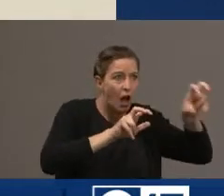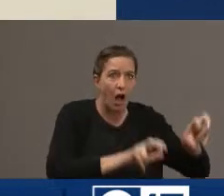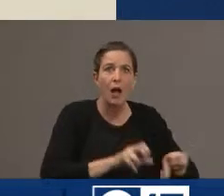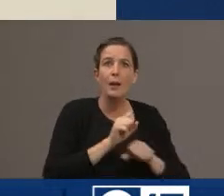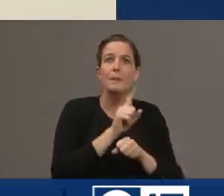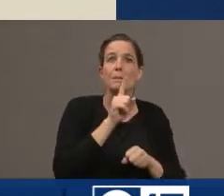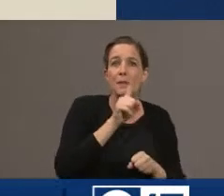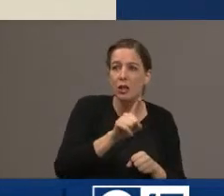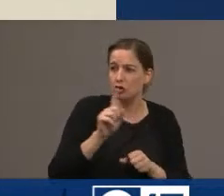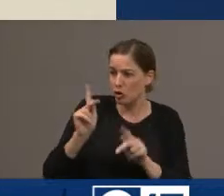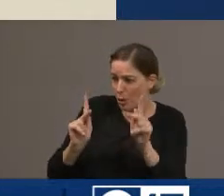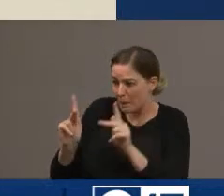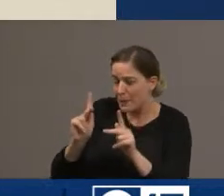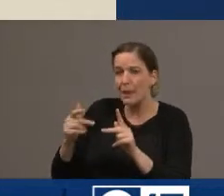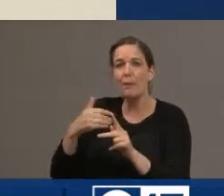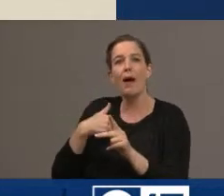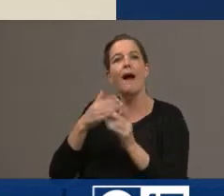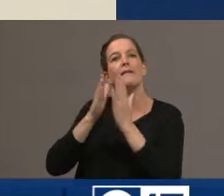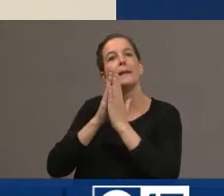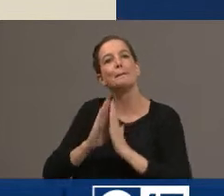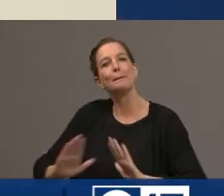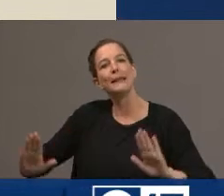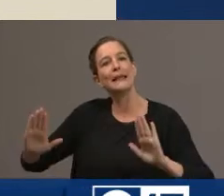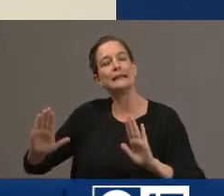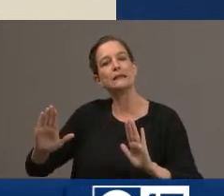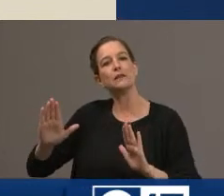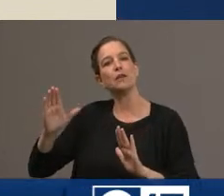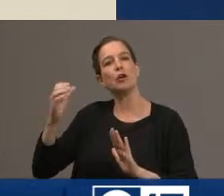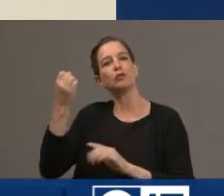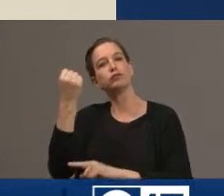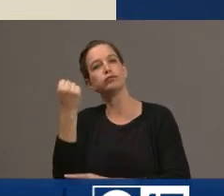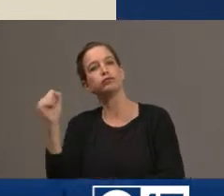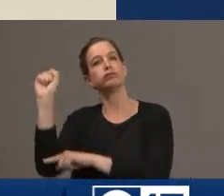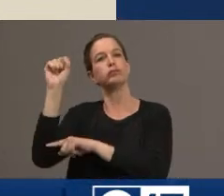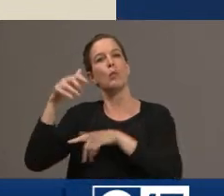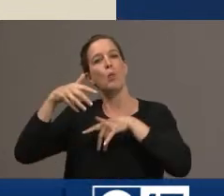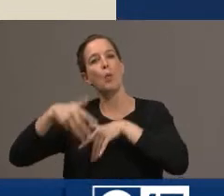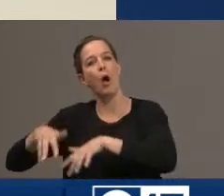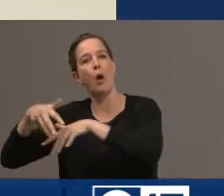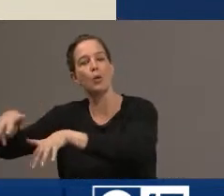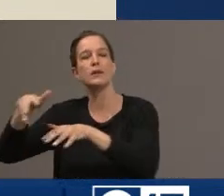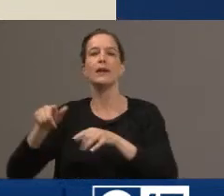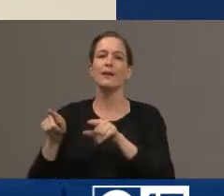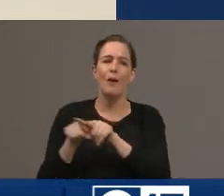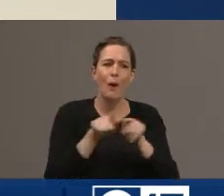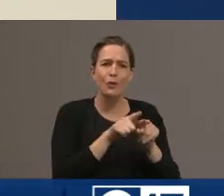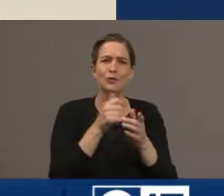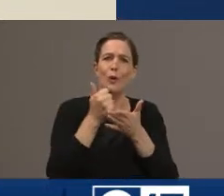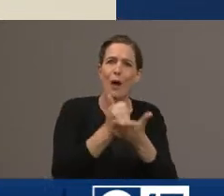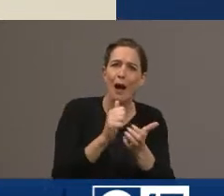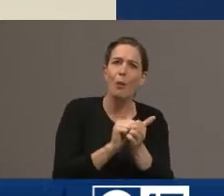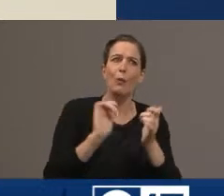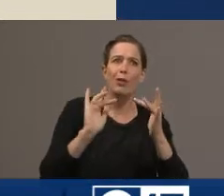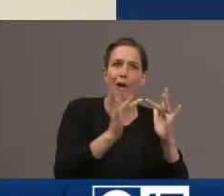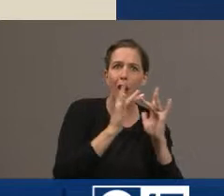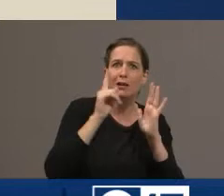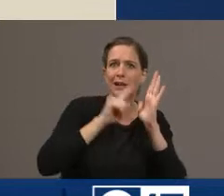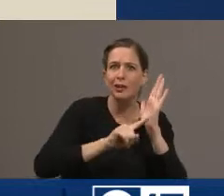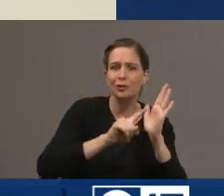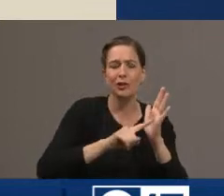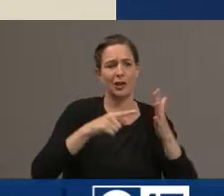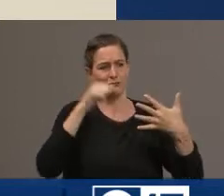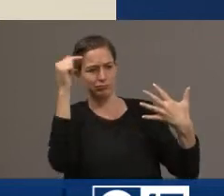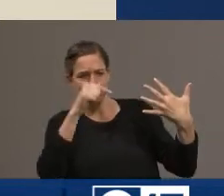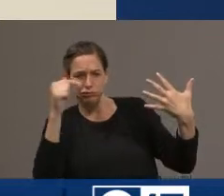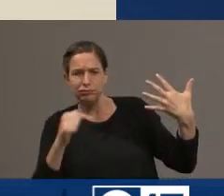peaceful protest, and now you're helping with contact tracing in areas around our state. We are immensely